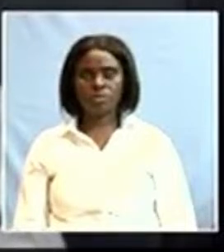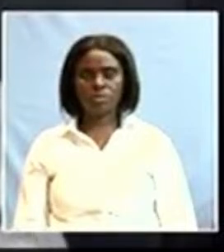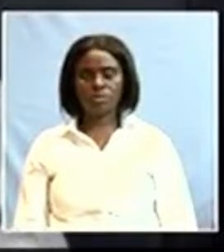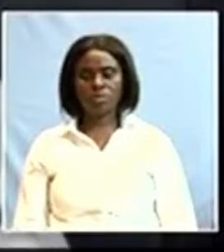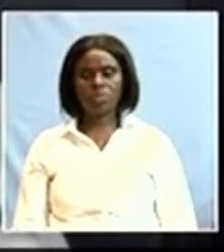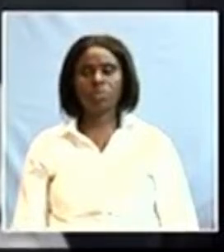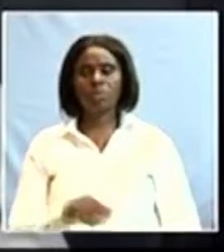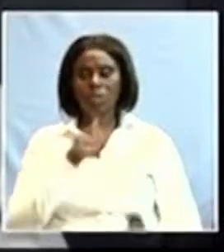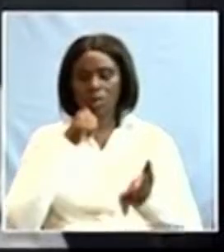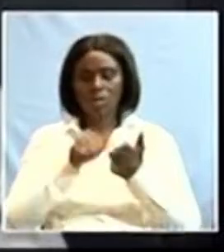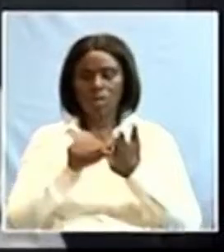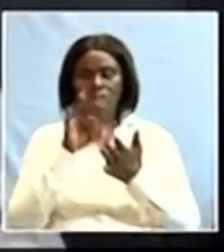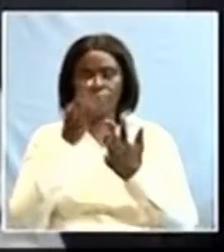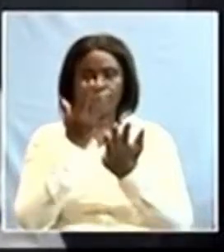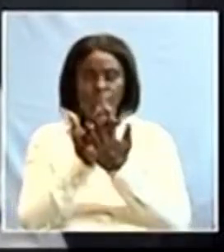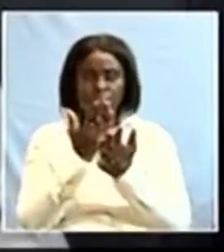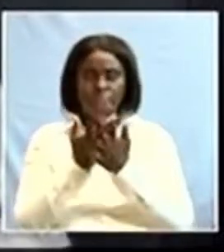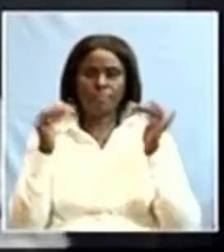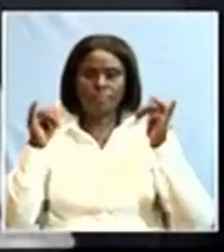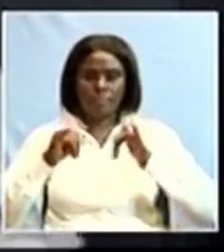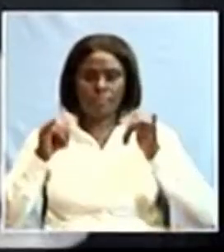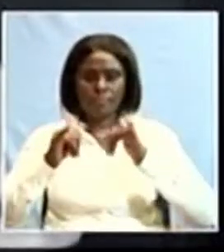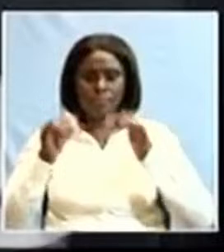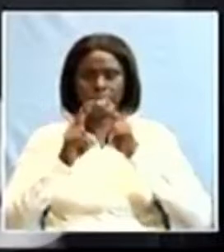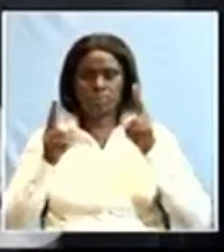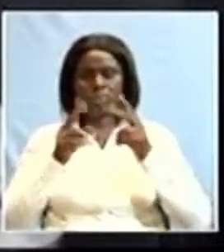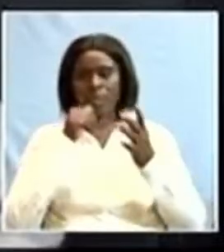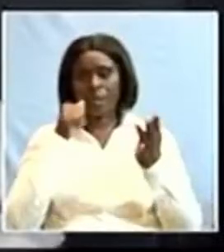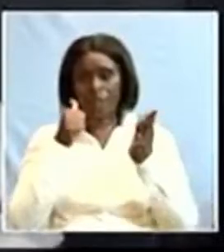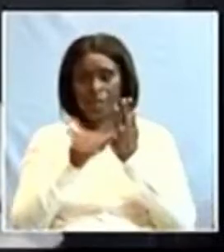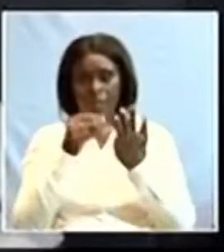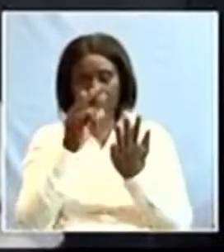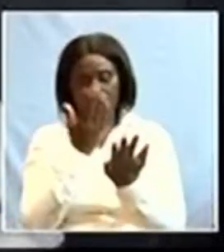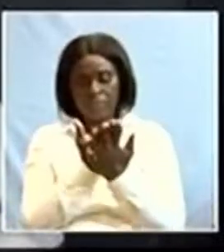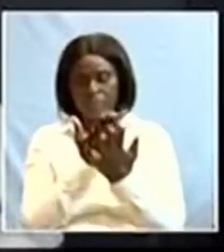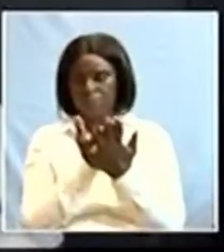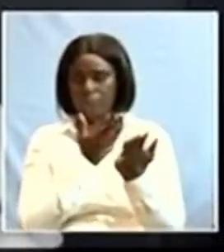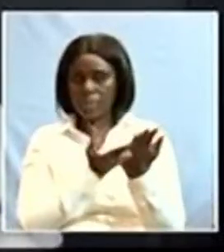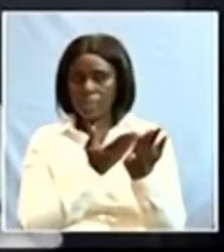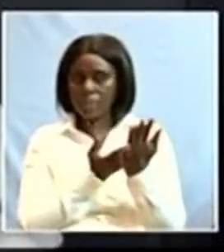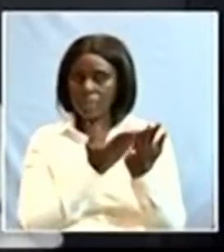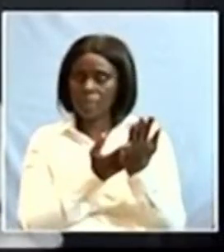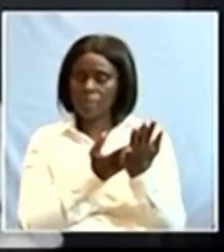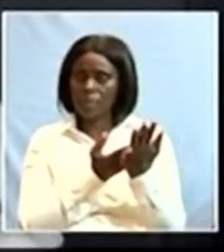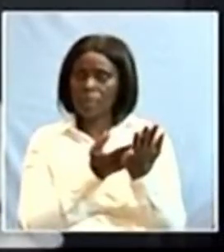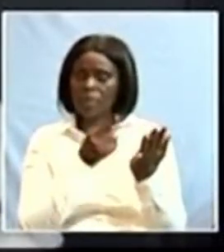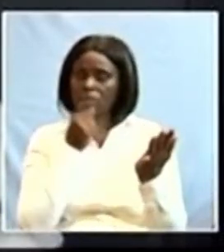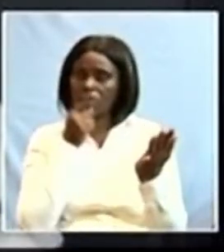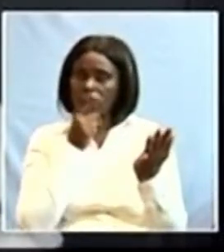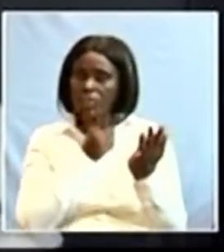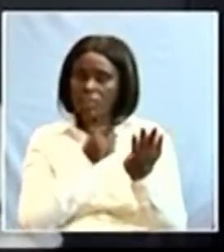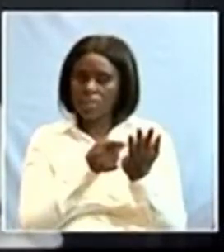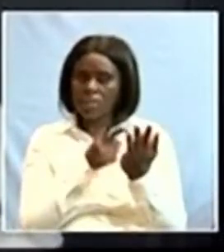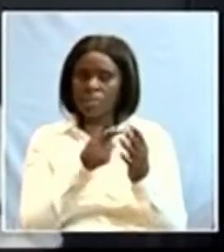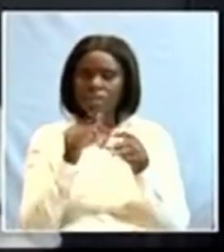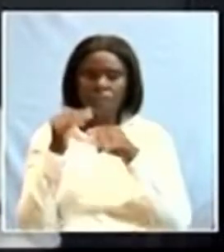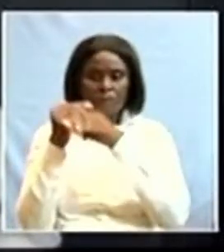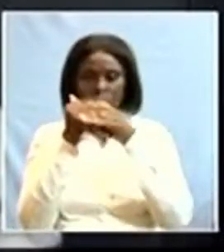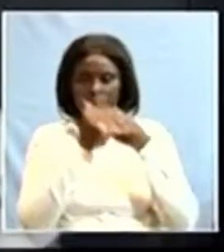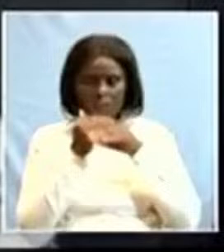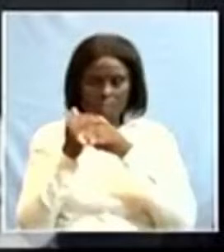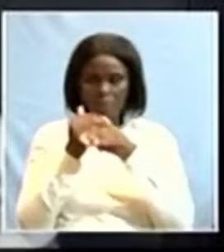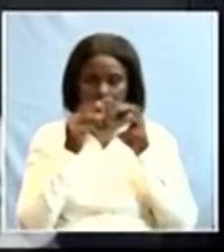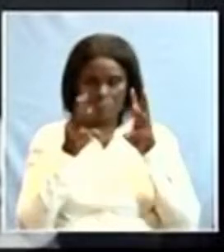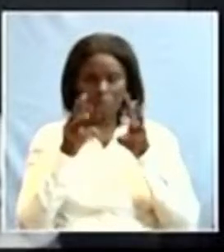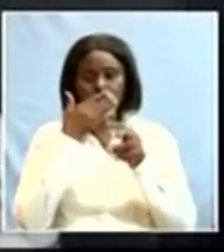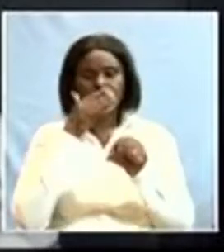Letter of bid, yes. Okay. So letter of bid, this is a standard way of